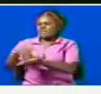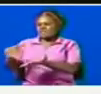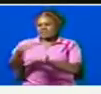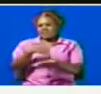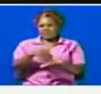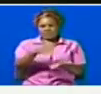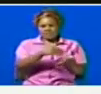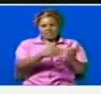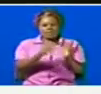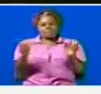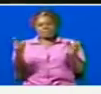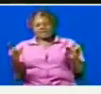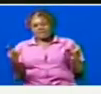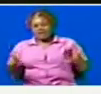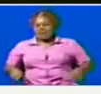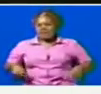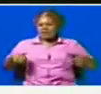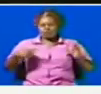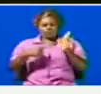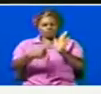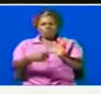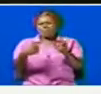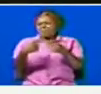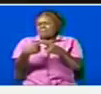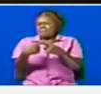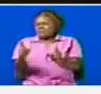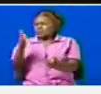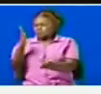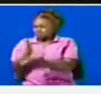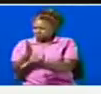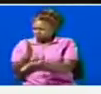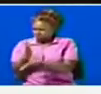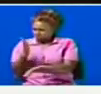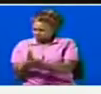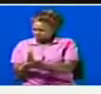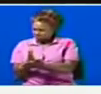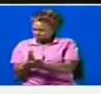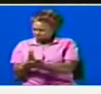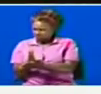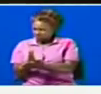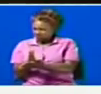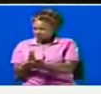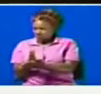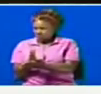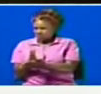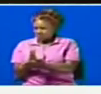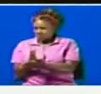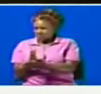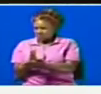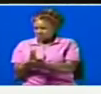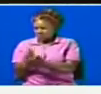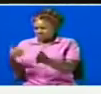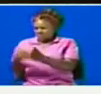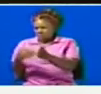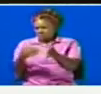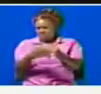portrayed by the media and live coverage. But in reality, what was happening on the ground, we could also say some sort of